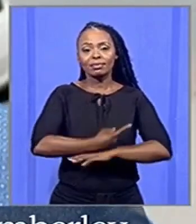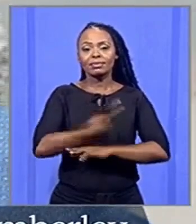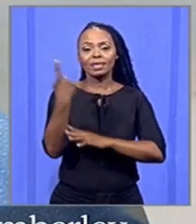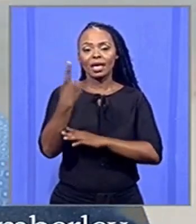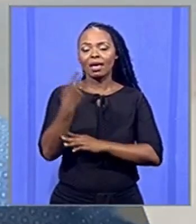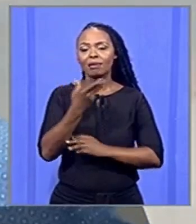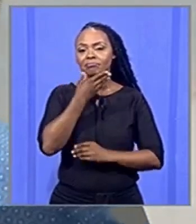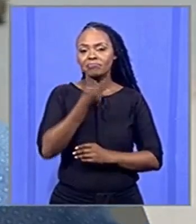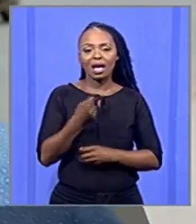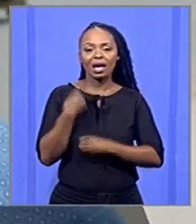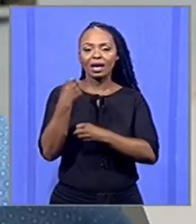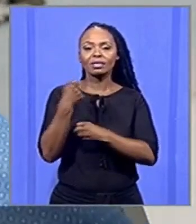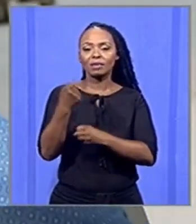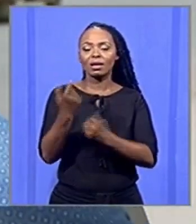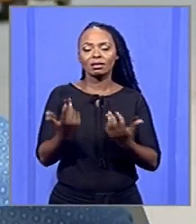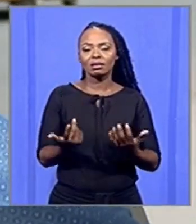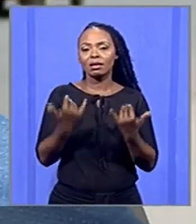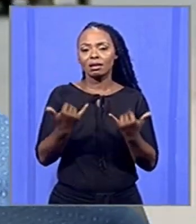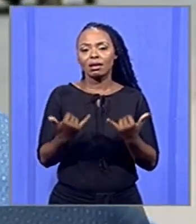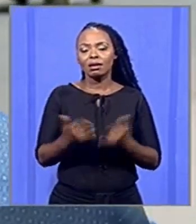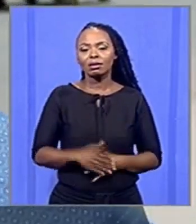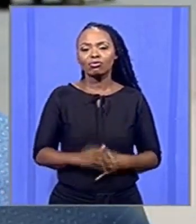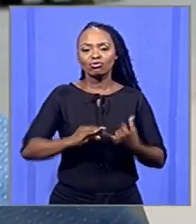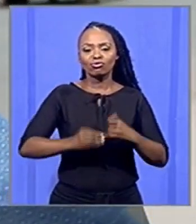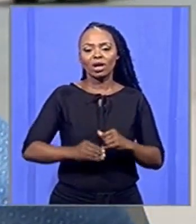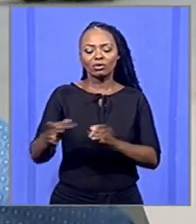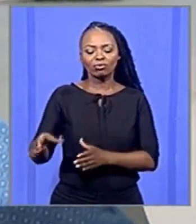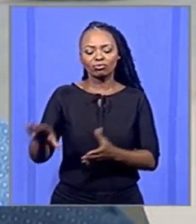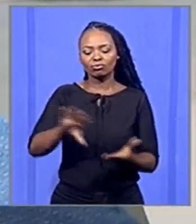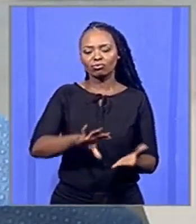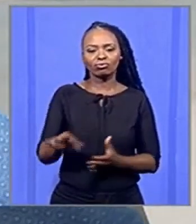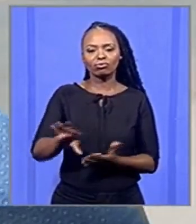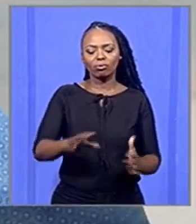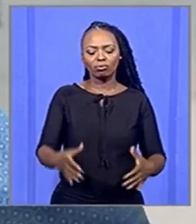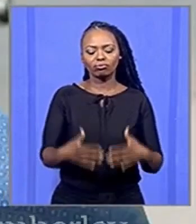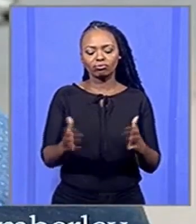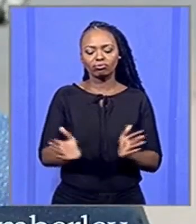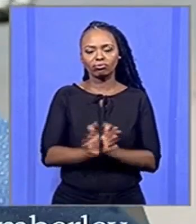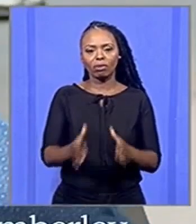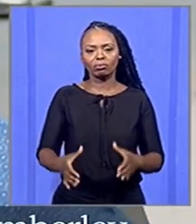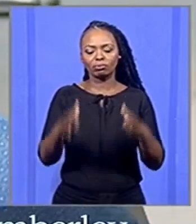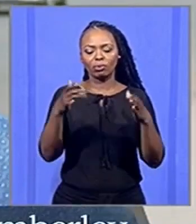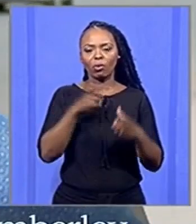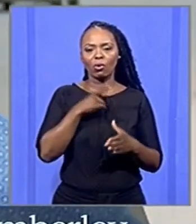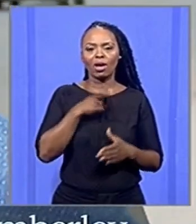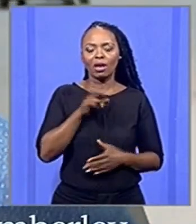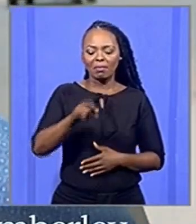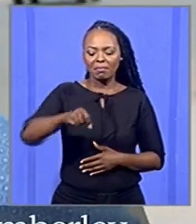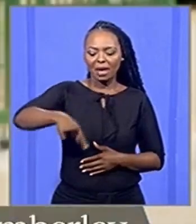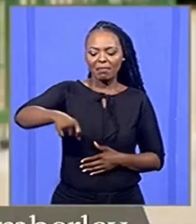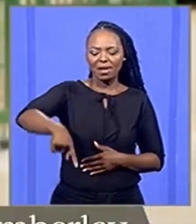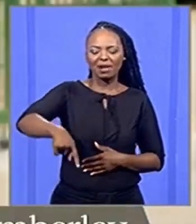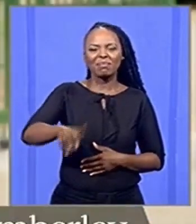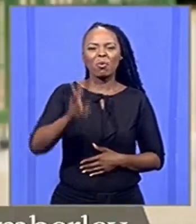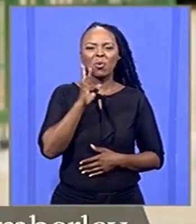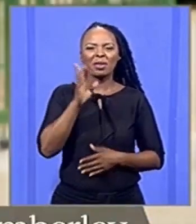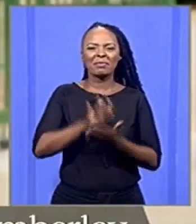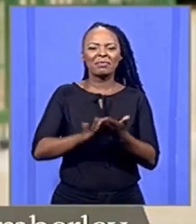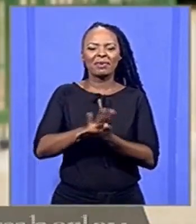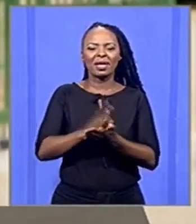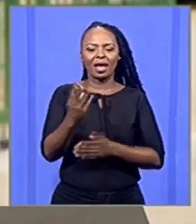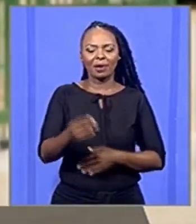re tshwanetse re tse budget ya rona re try go fita ene metsi ga re kgone go dirisa metsi a metsi a tswa mo tepeng a leshwe no jena bile